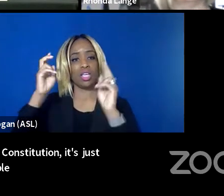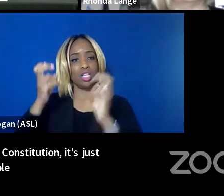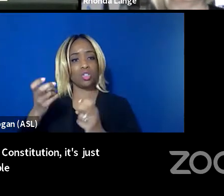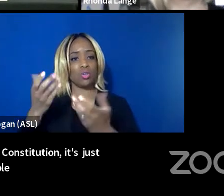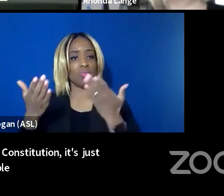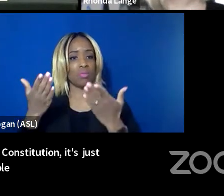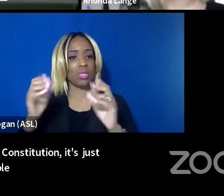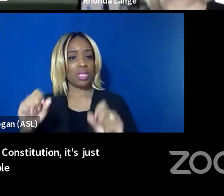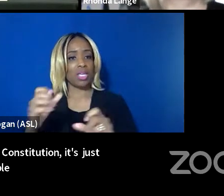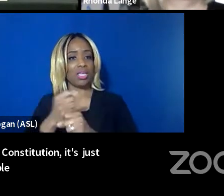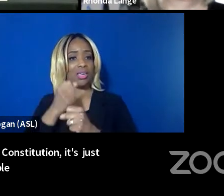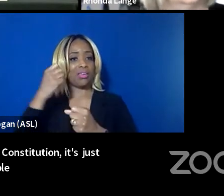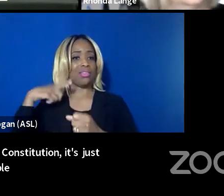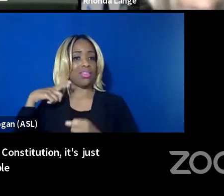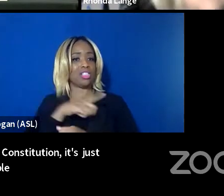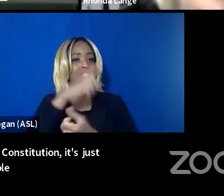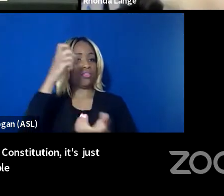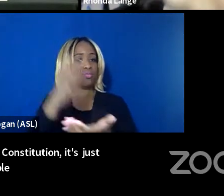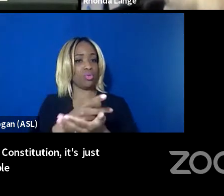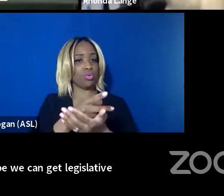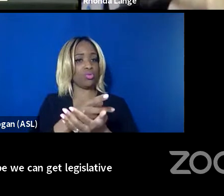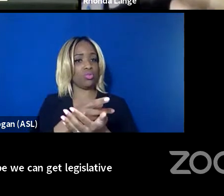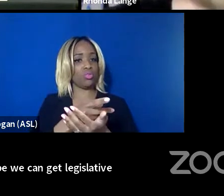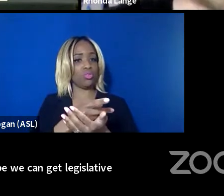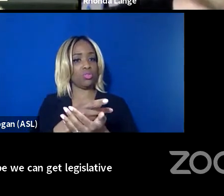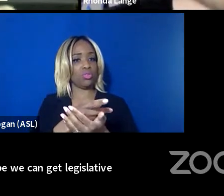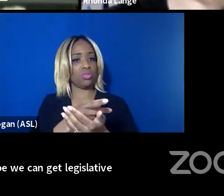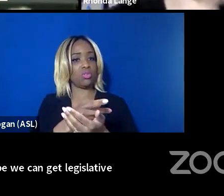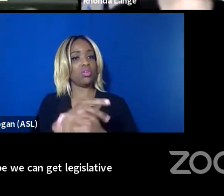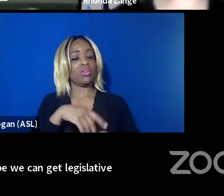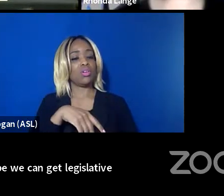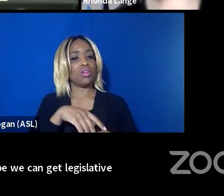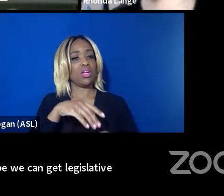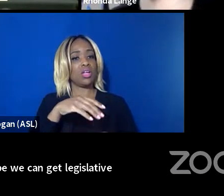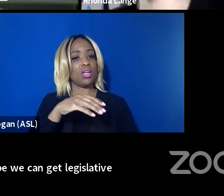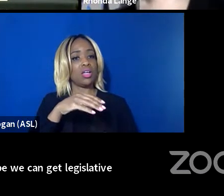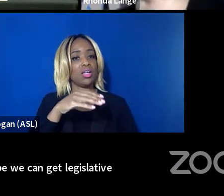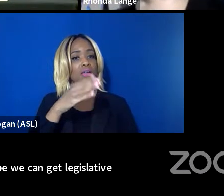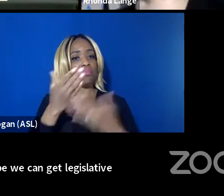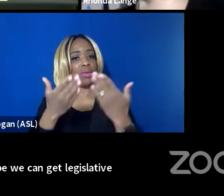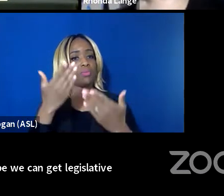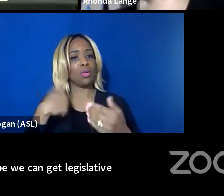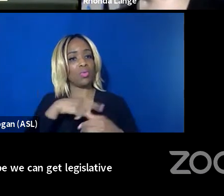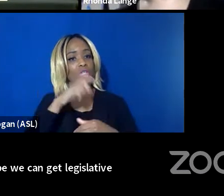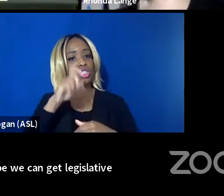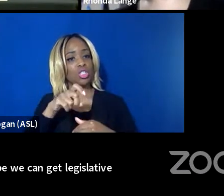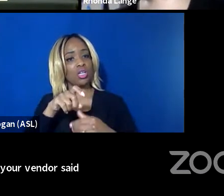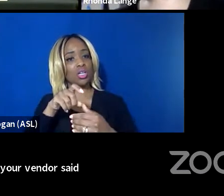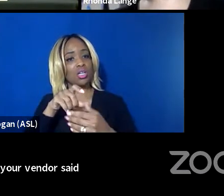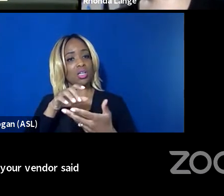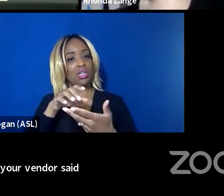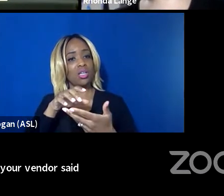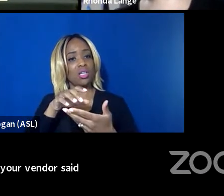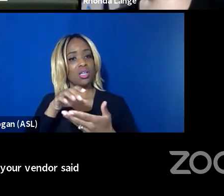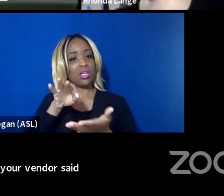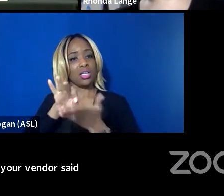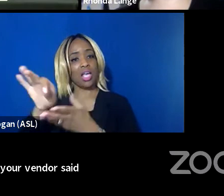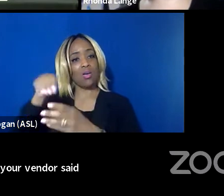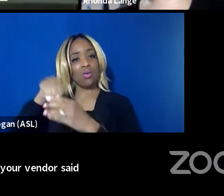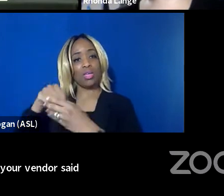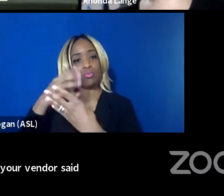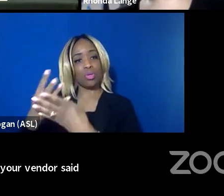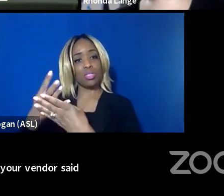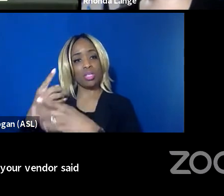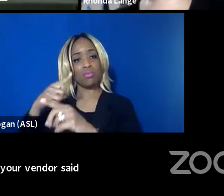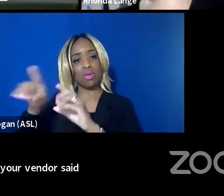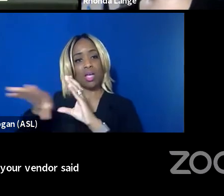legislative approval, your legislator, your vendor said. And so maybe we should count them for when they're in prison. When they